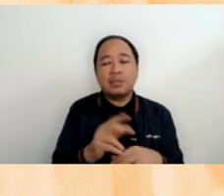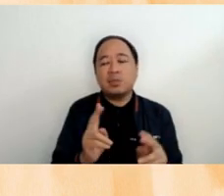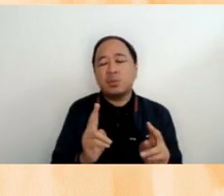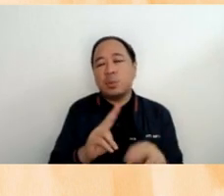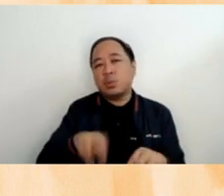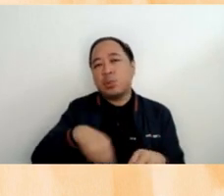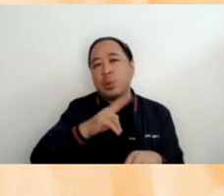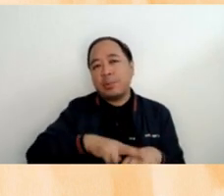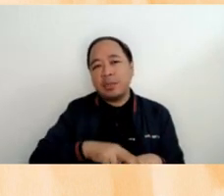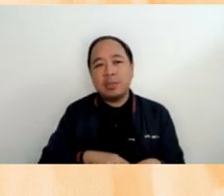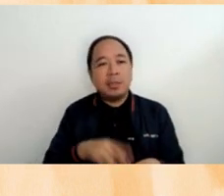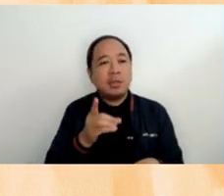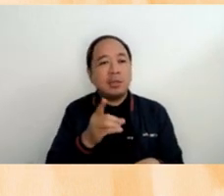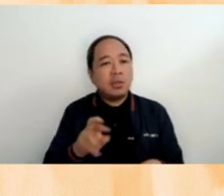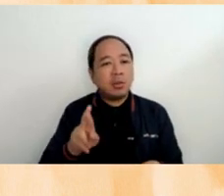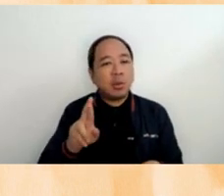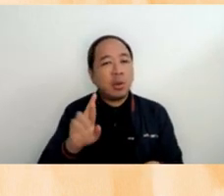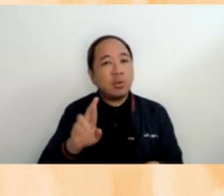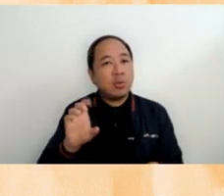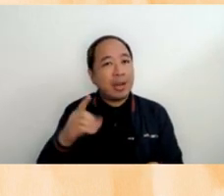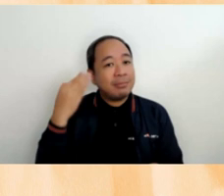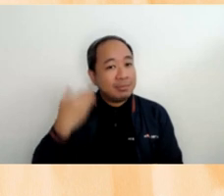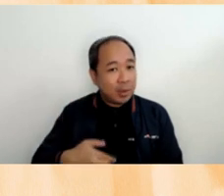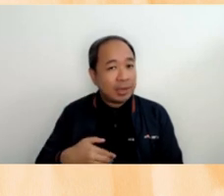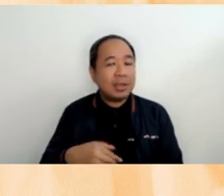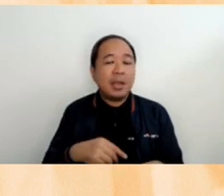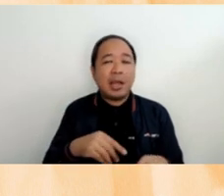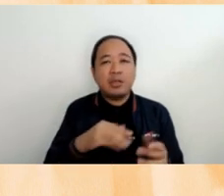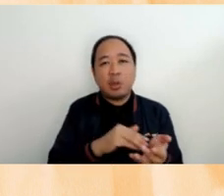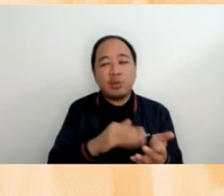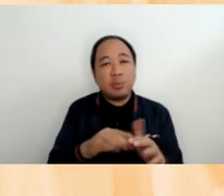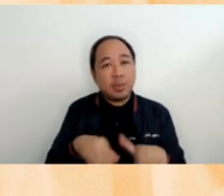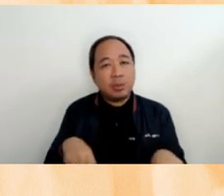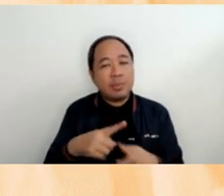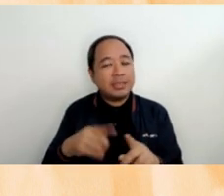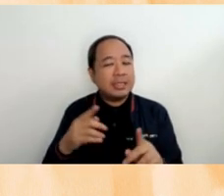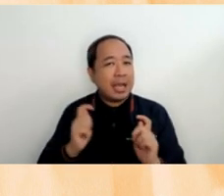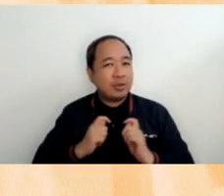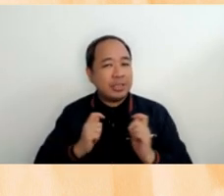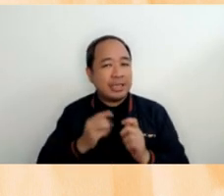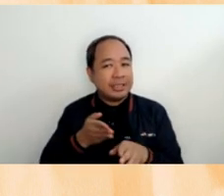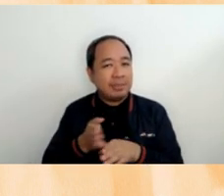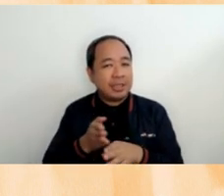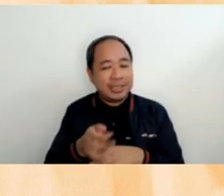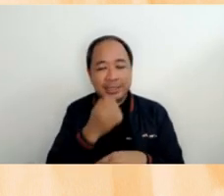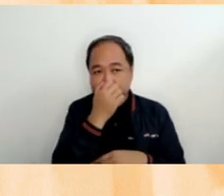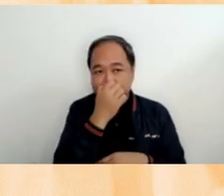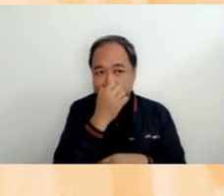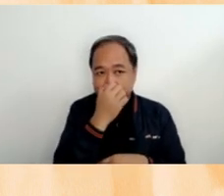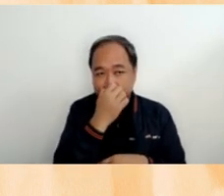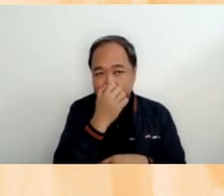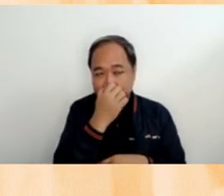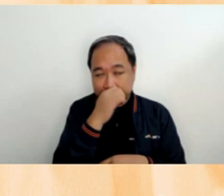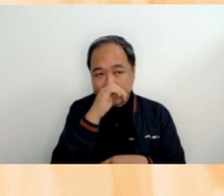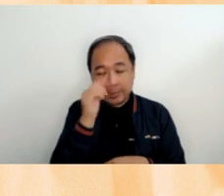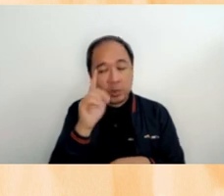Dr. Deborah Red, a pediatrician and an adolescent medicine specialist. So what to expect for this